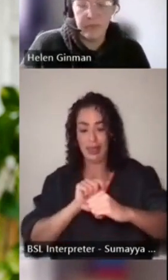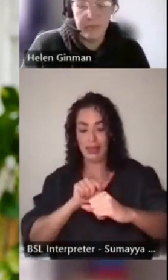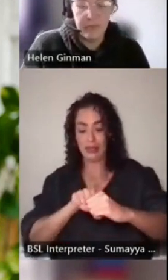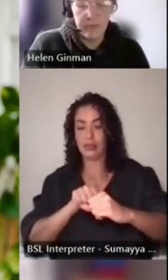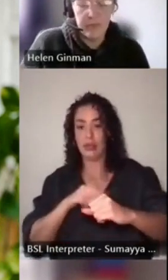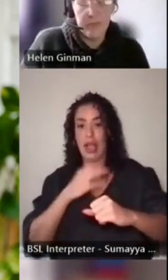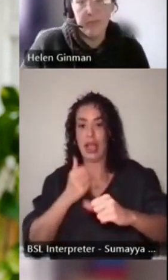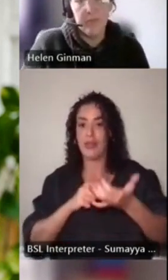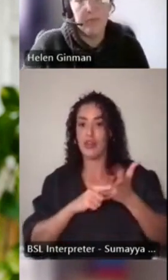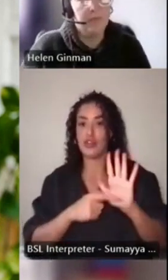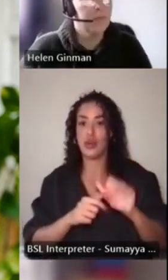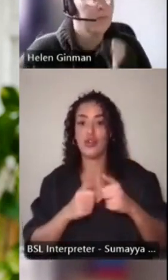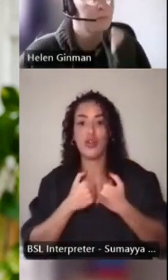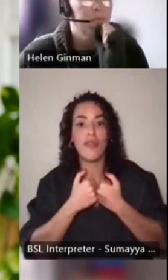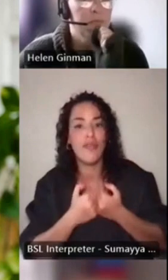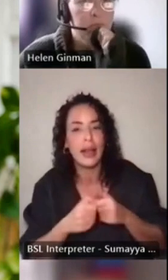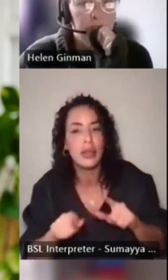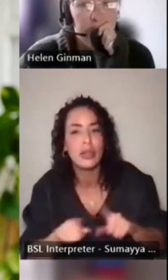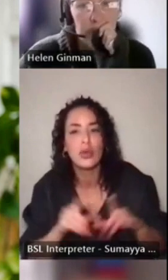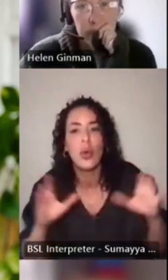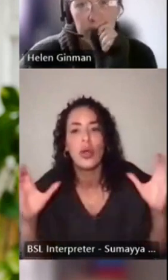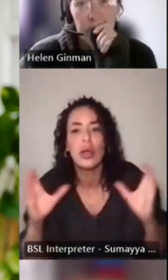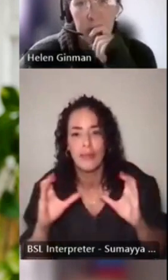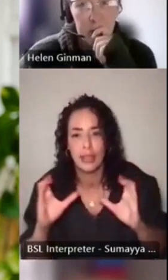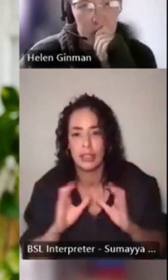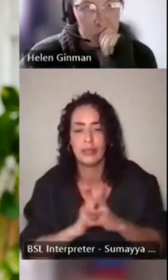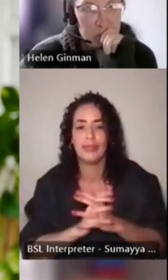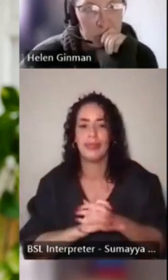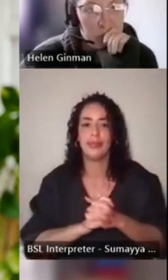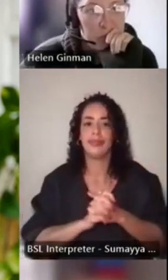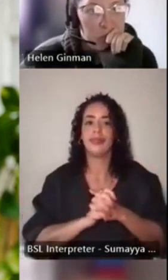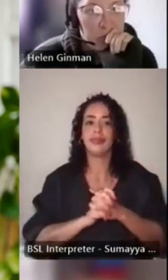your values and comfort level. So an